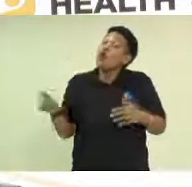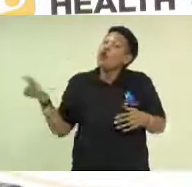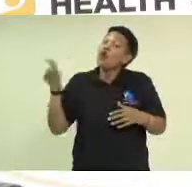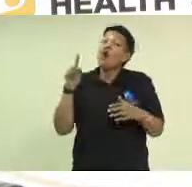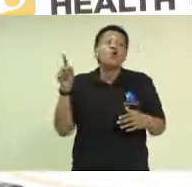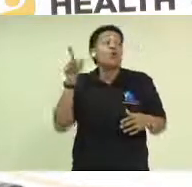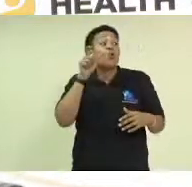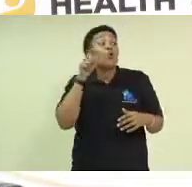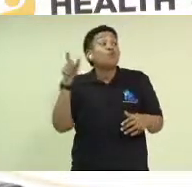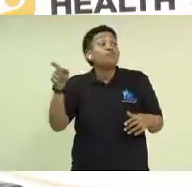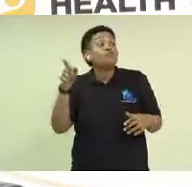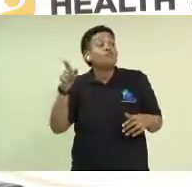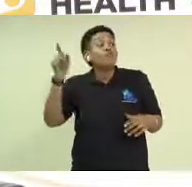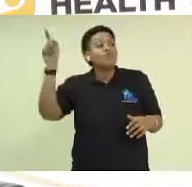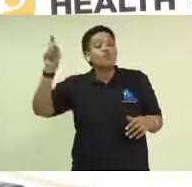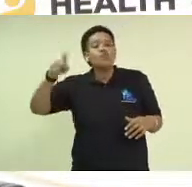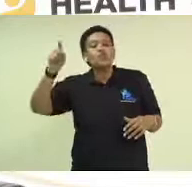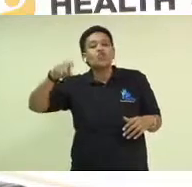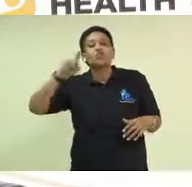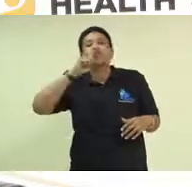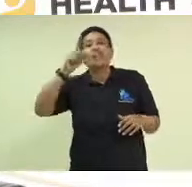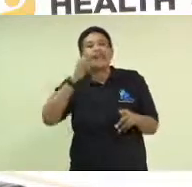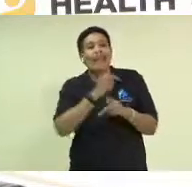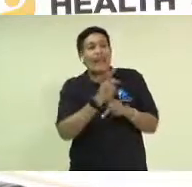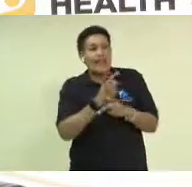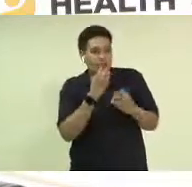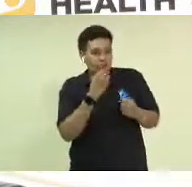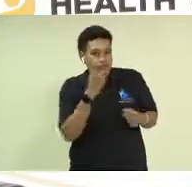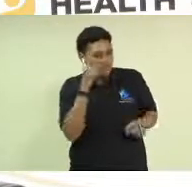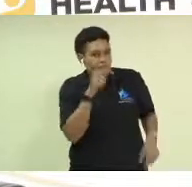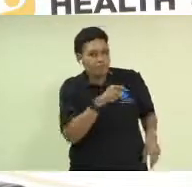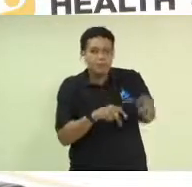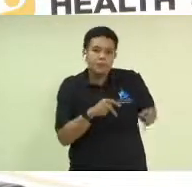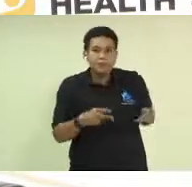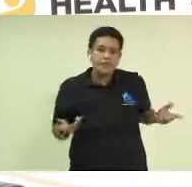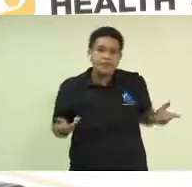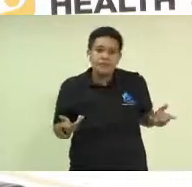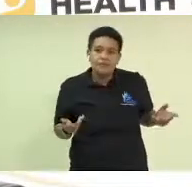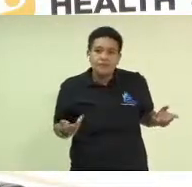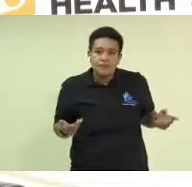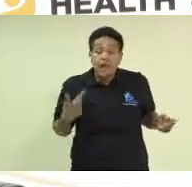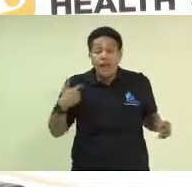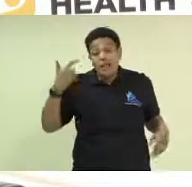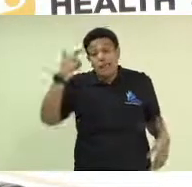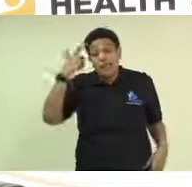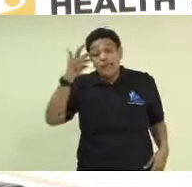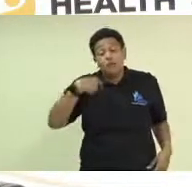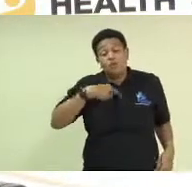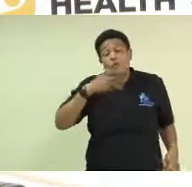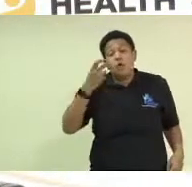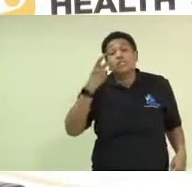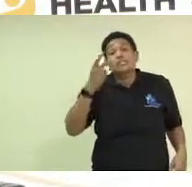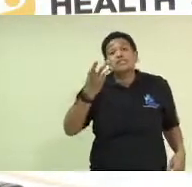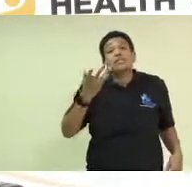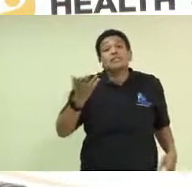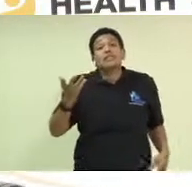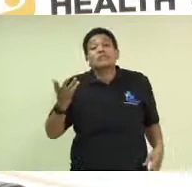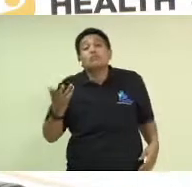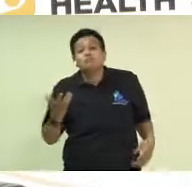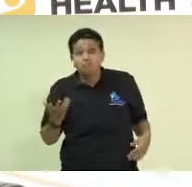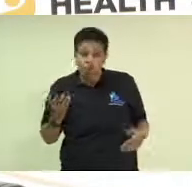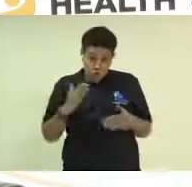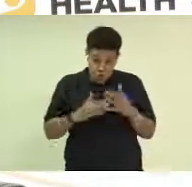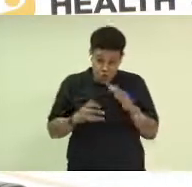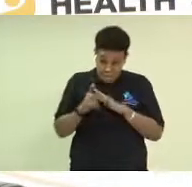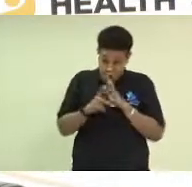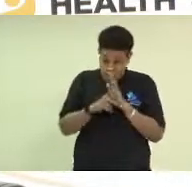those who should be the caregivers. And I think we would like to see some